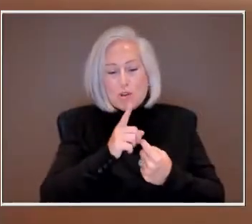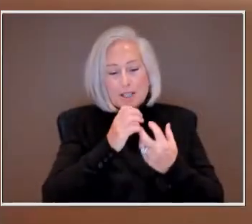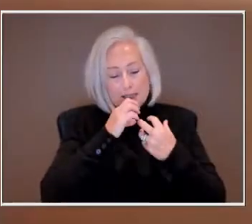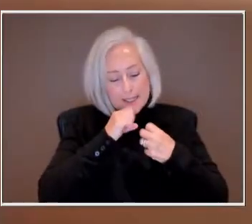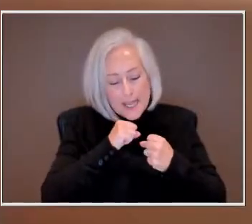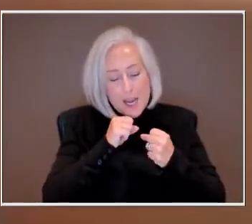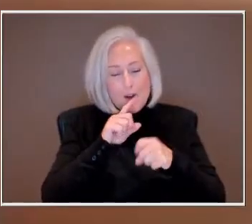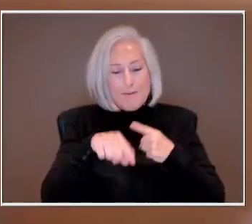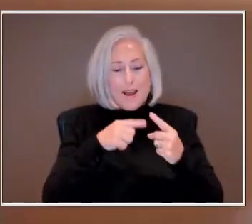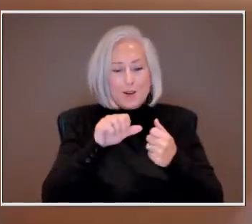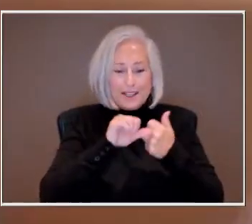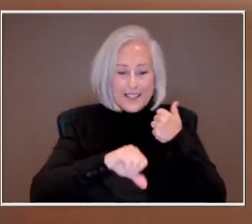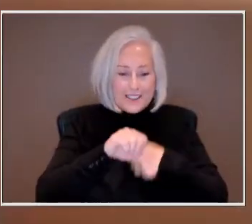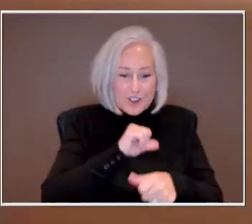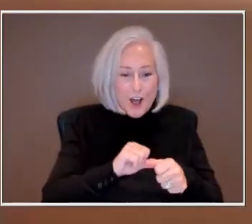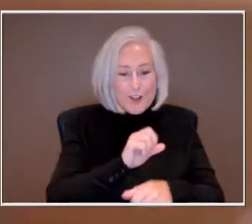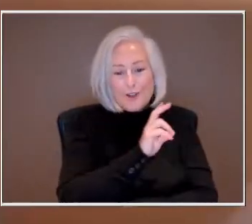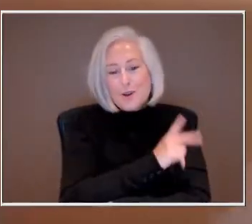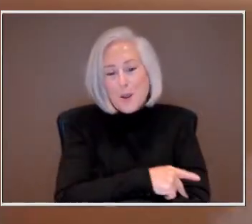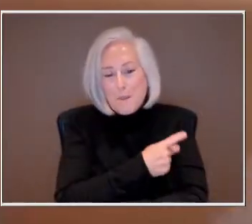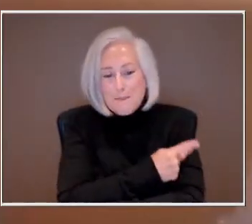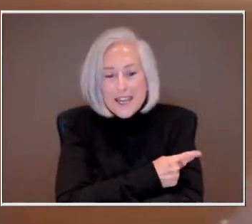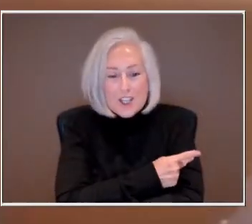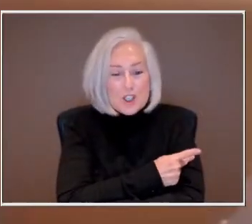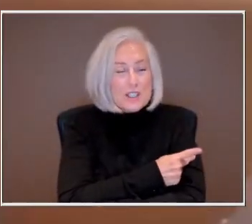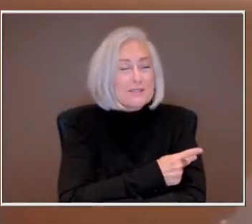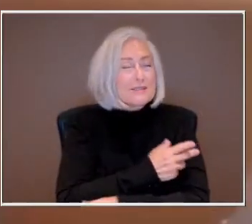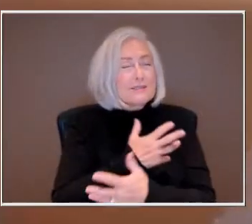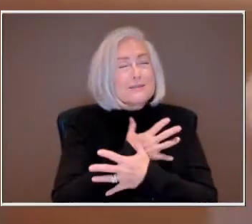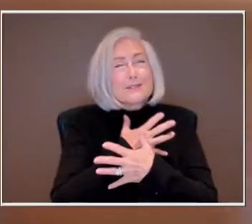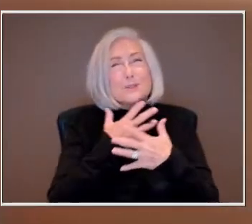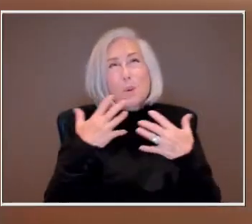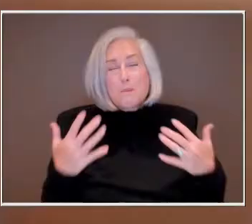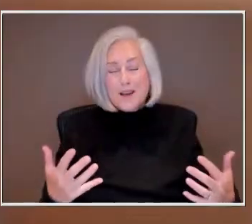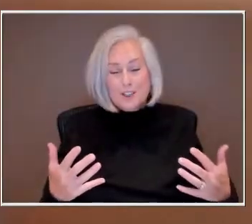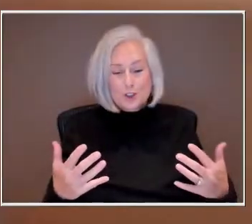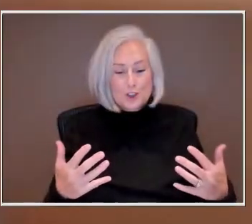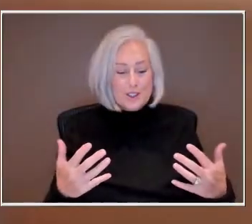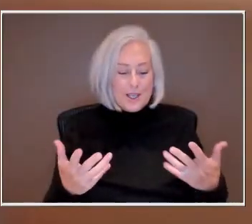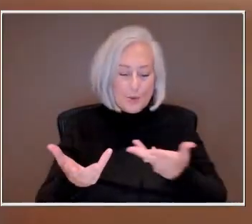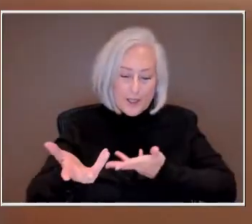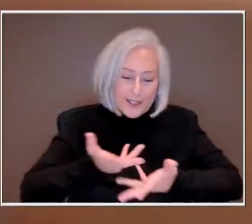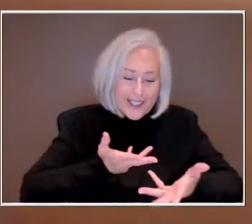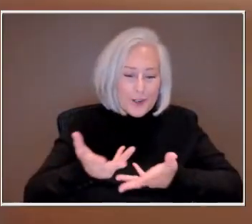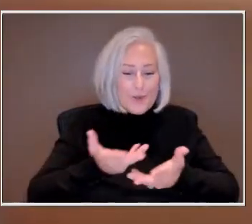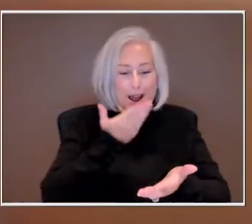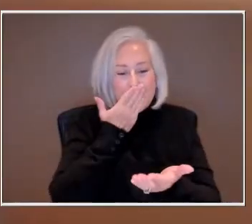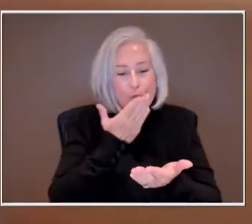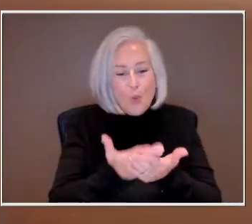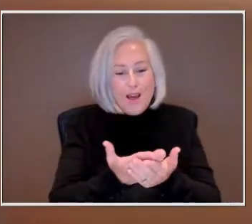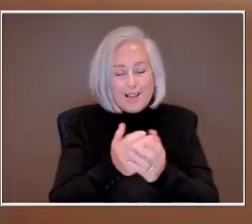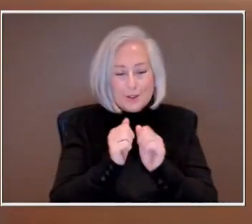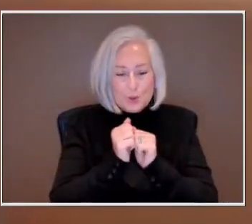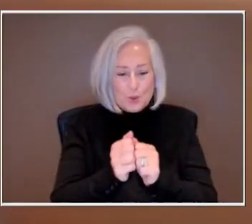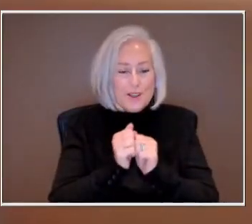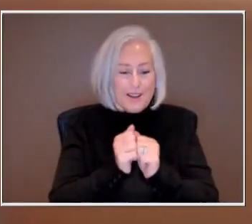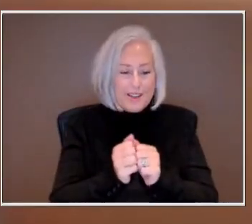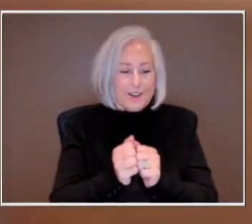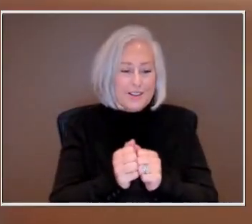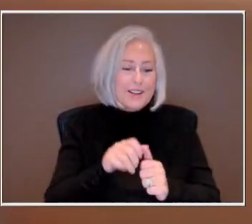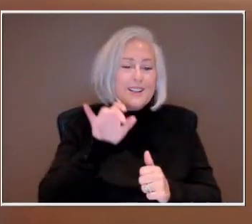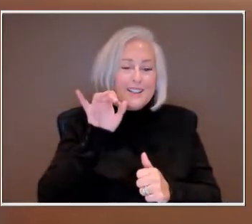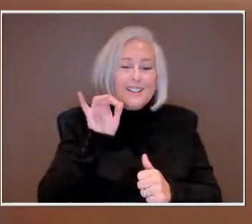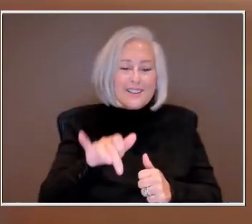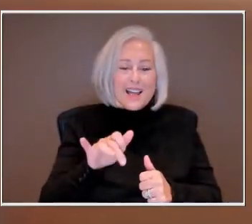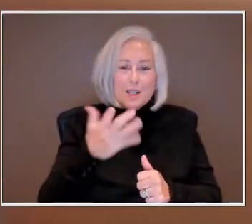care about our patients. We care about them so much. And we interact really, really well together. And so that's been one of the best parts